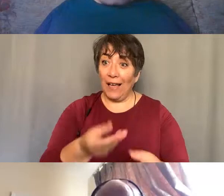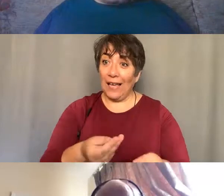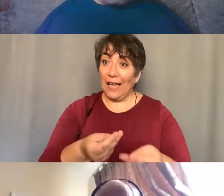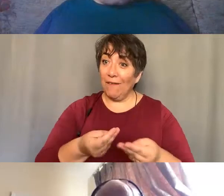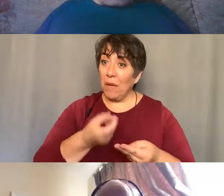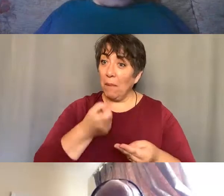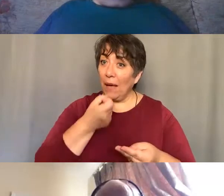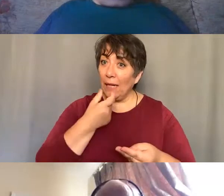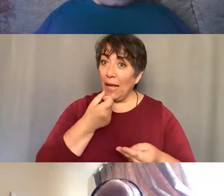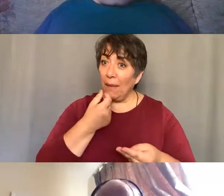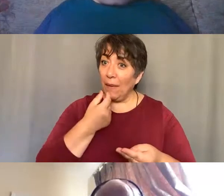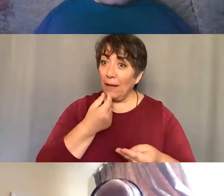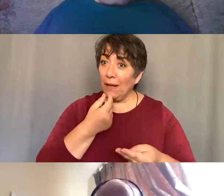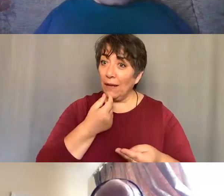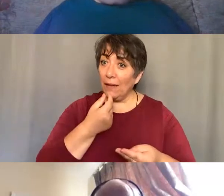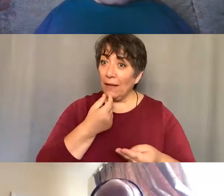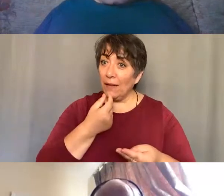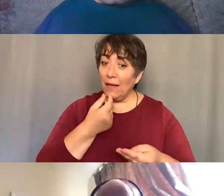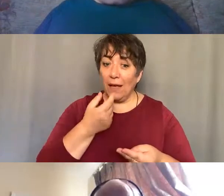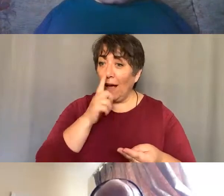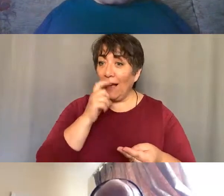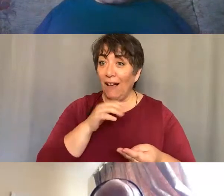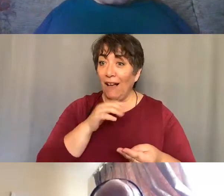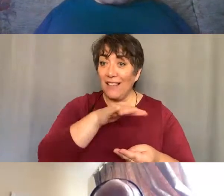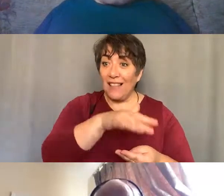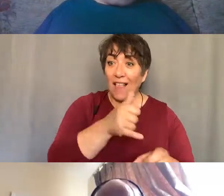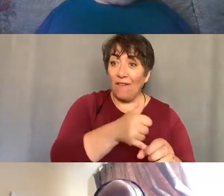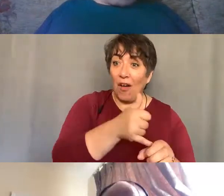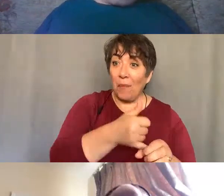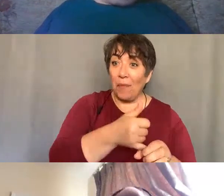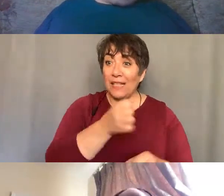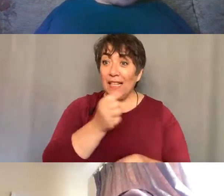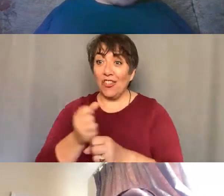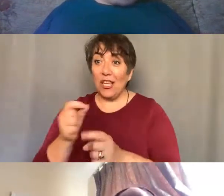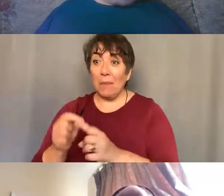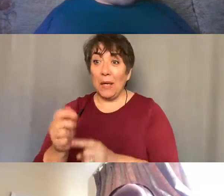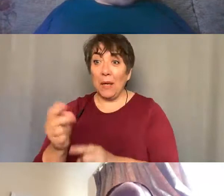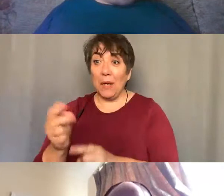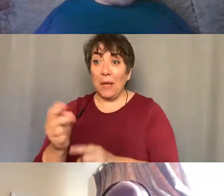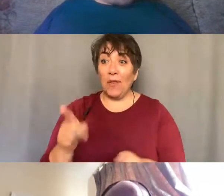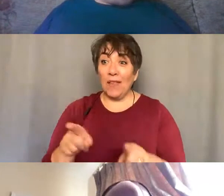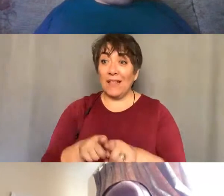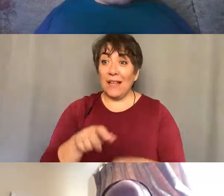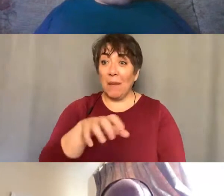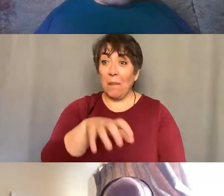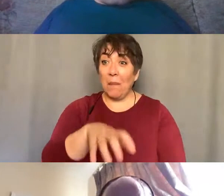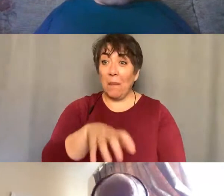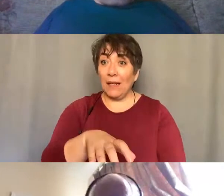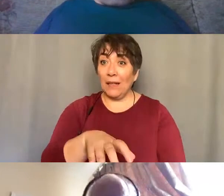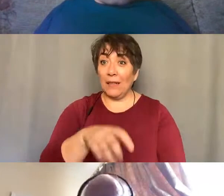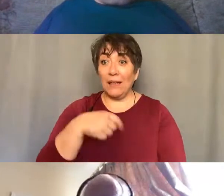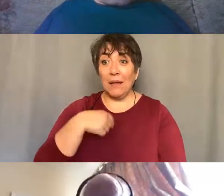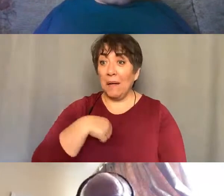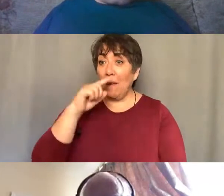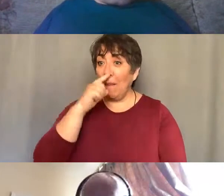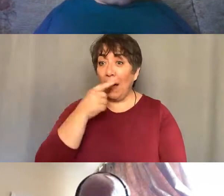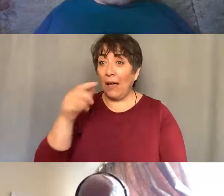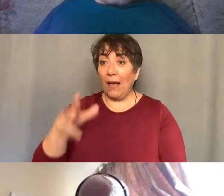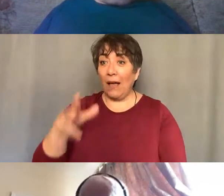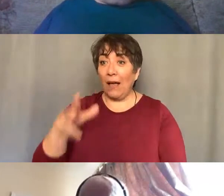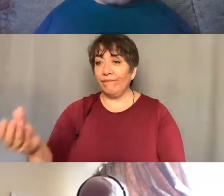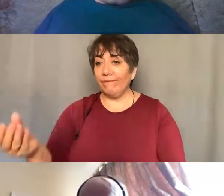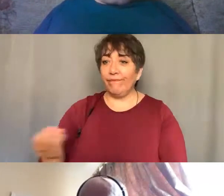to somewhere like Tesco that's open until 10 o'clock at night. My GP has been very very lenient over the years,